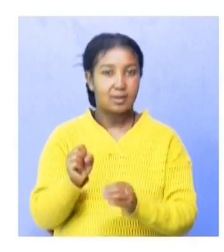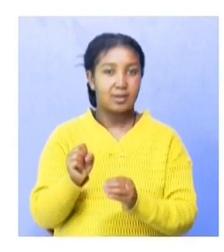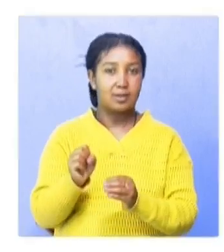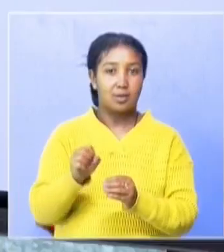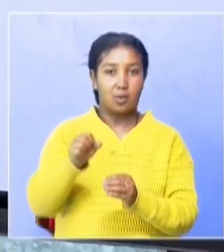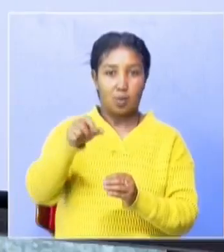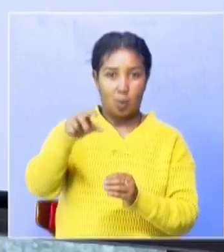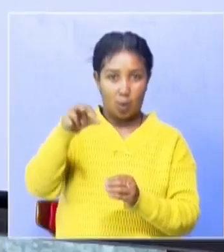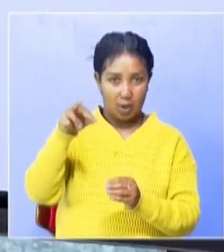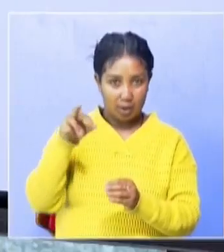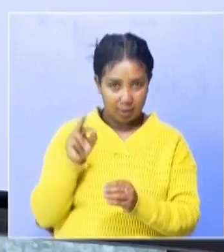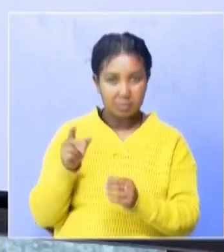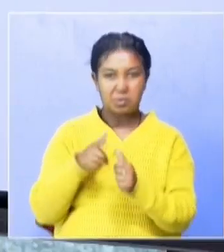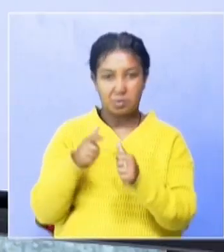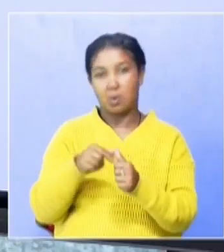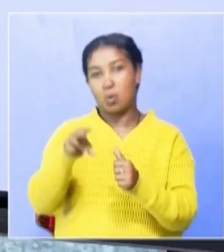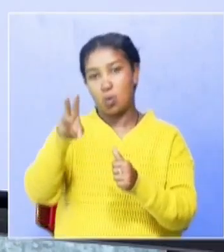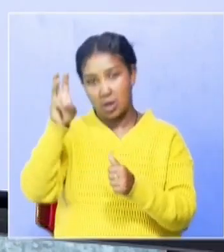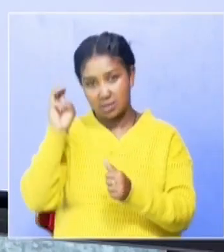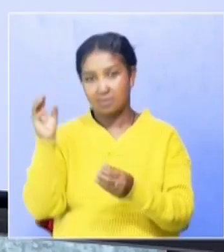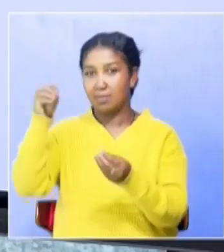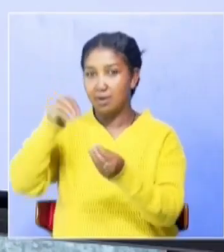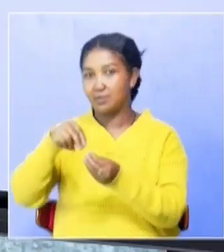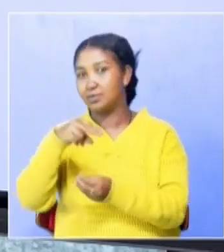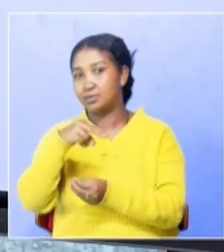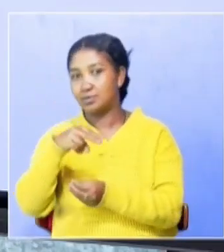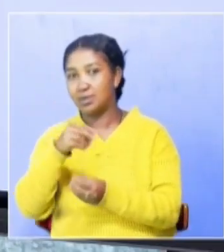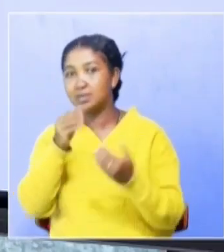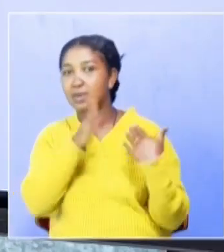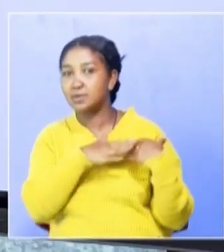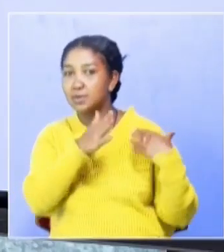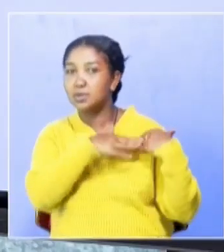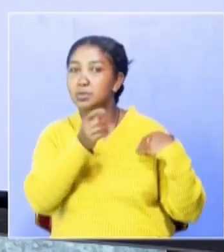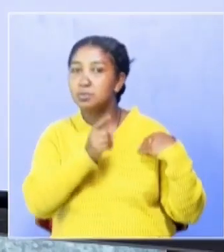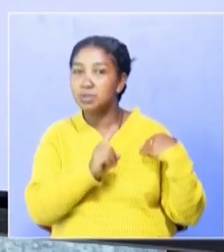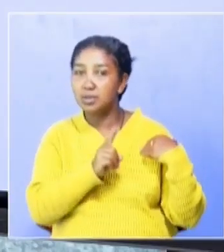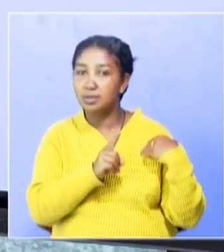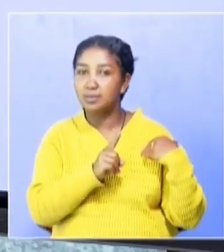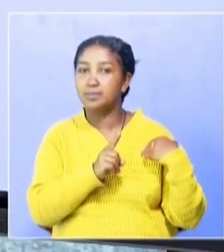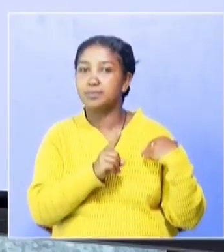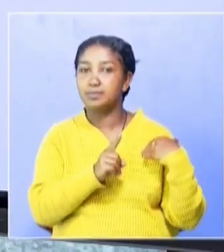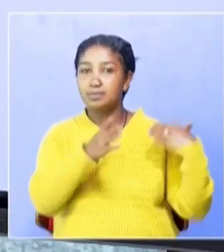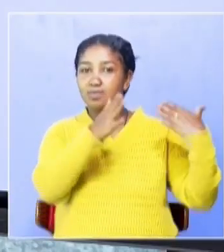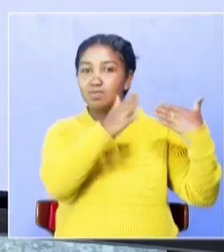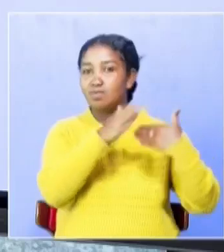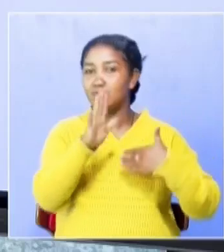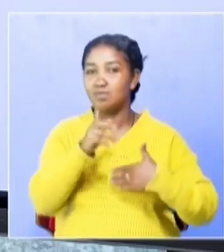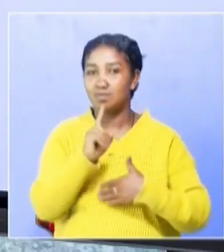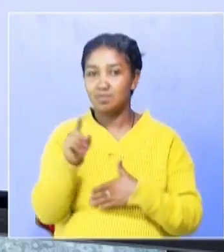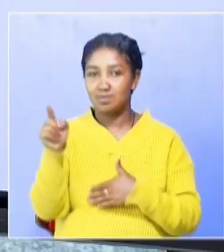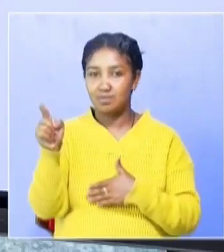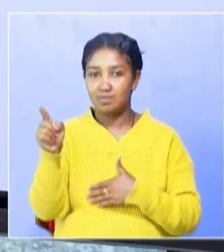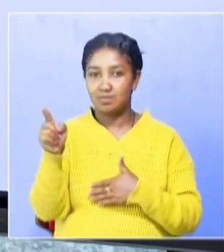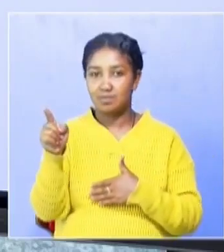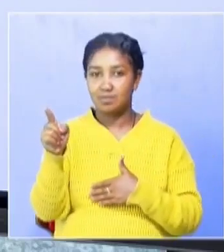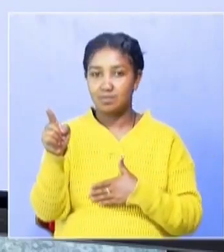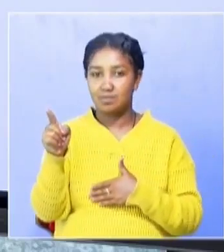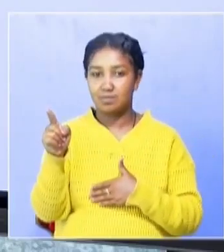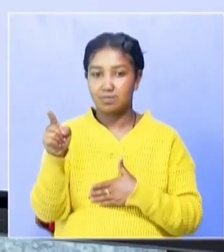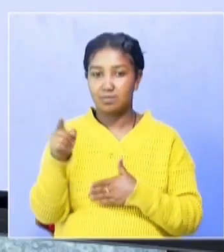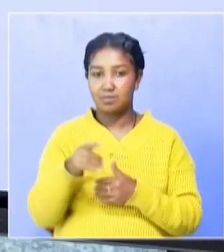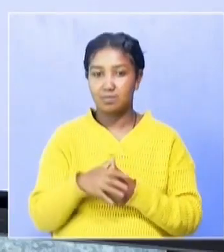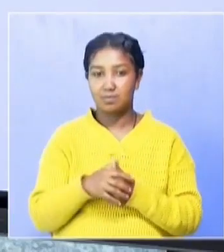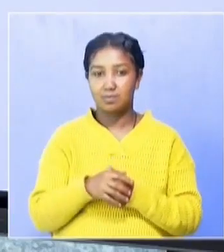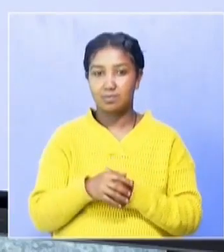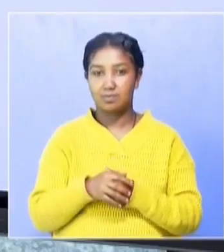plus subject. What kinds of subject is it? What kinds of subject should be here? Yes.